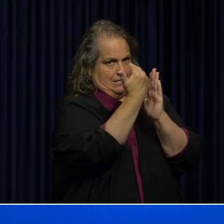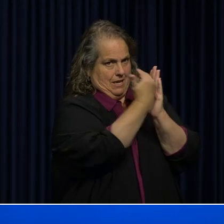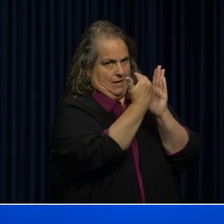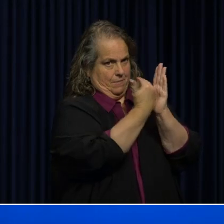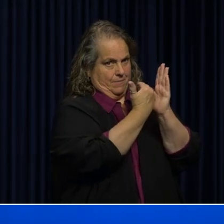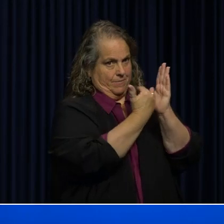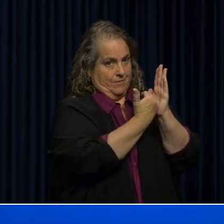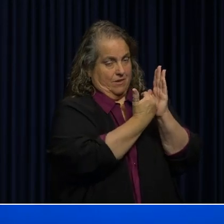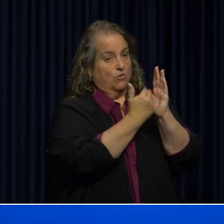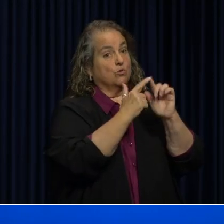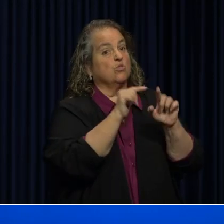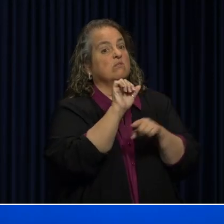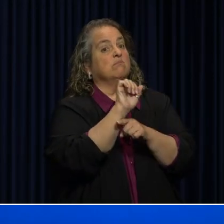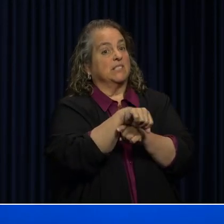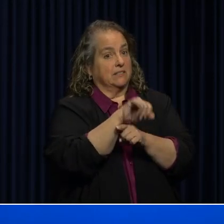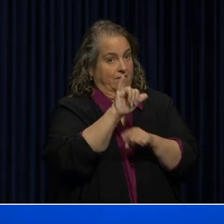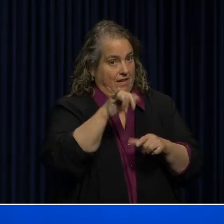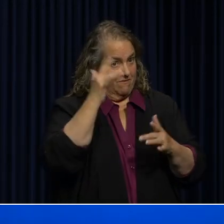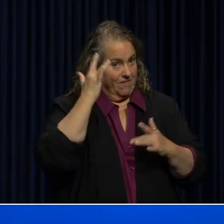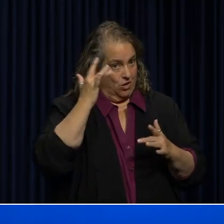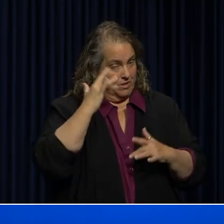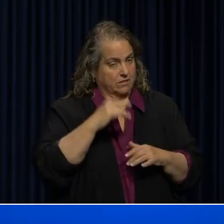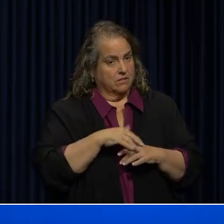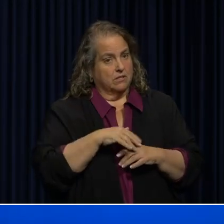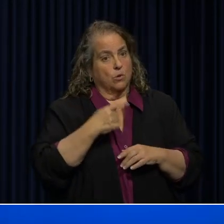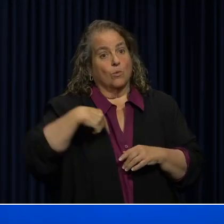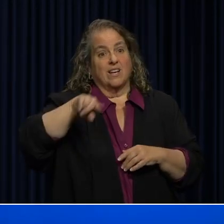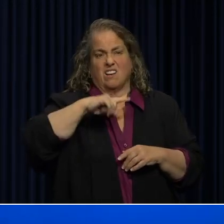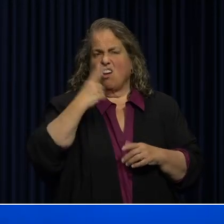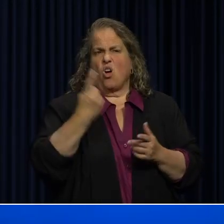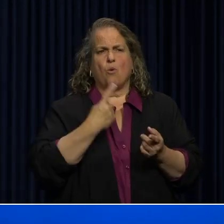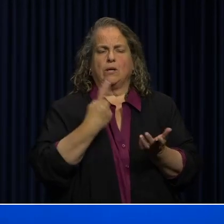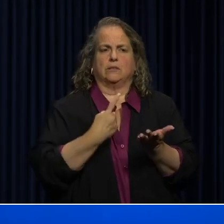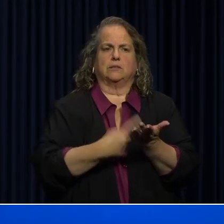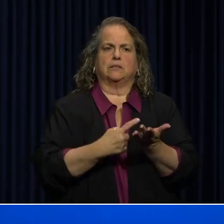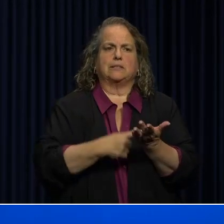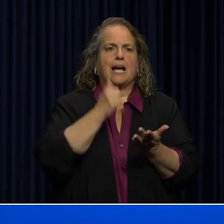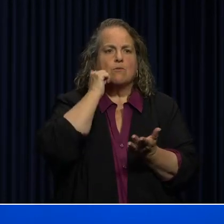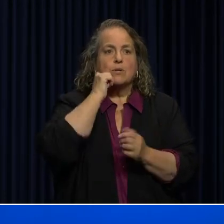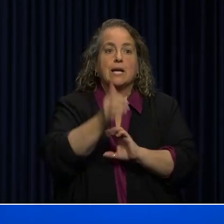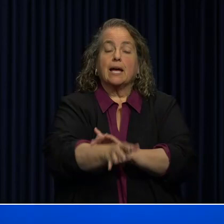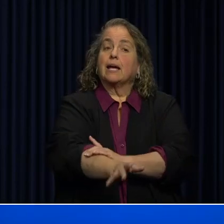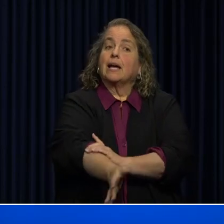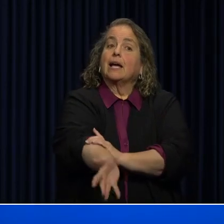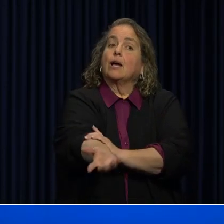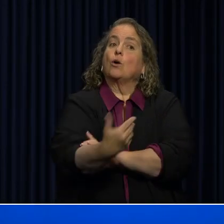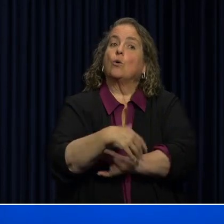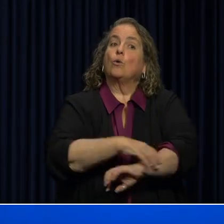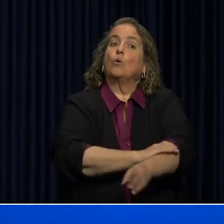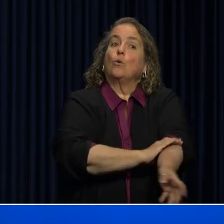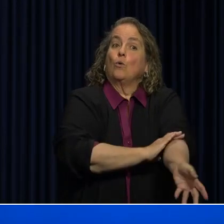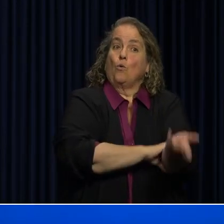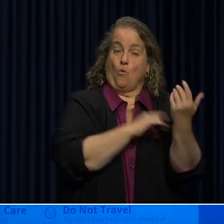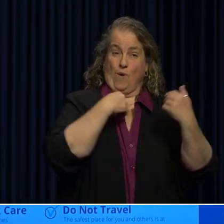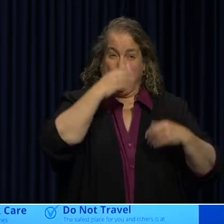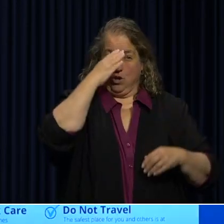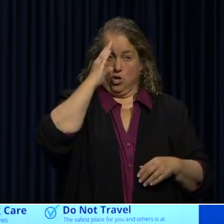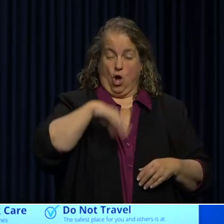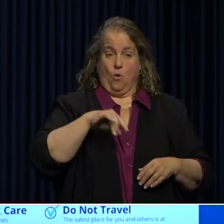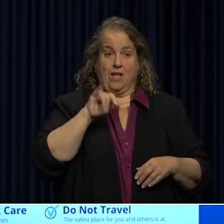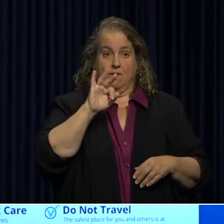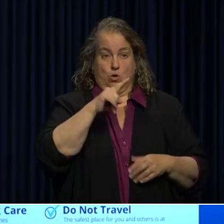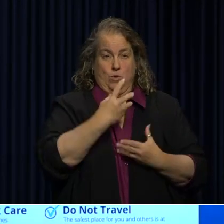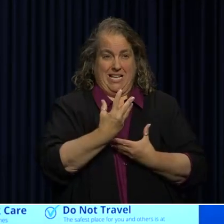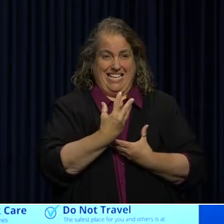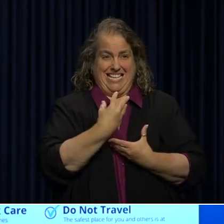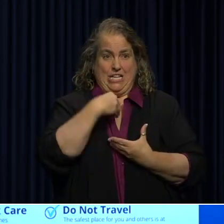the coronavirus. We talk about them every time because we know if something becomes a rhythm and a regular part